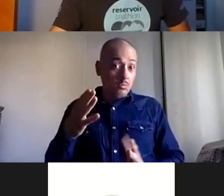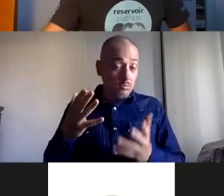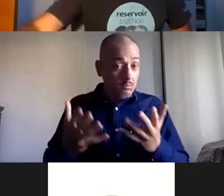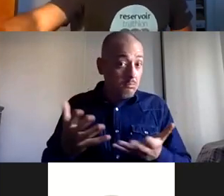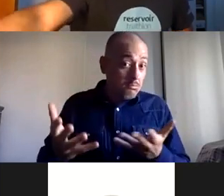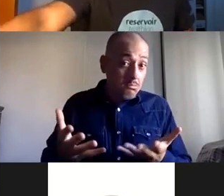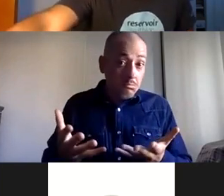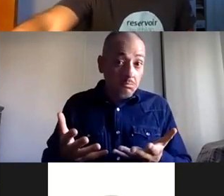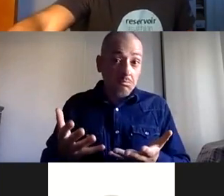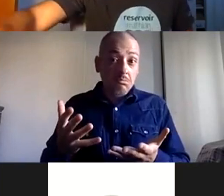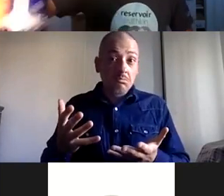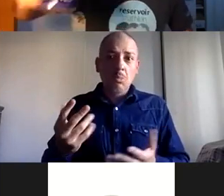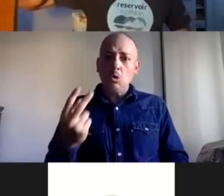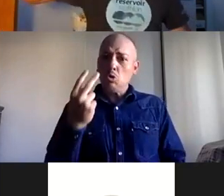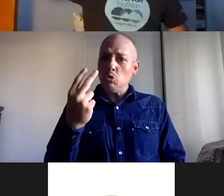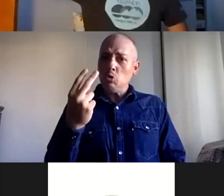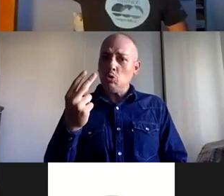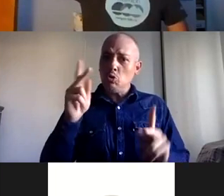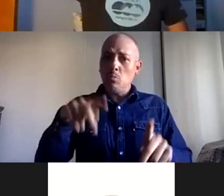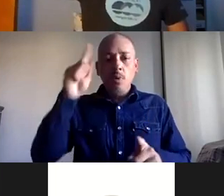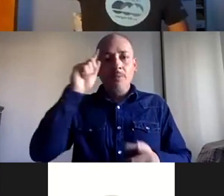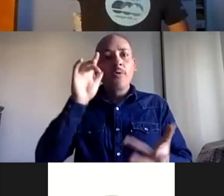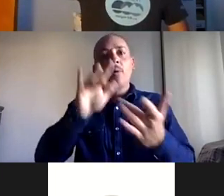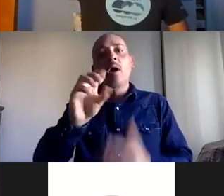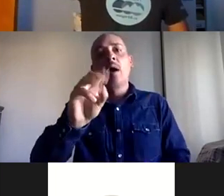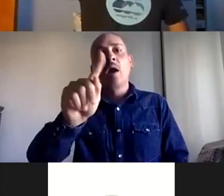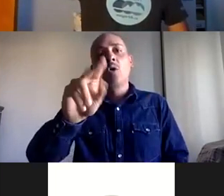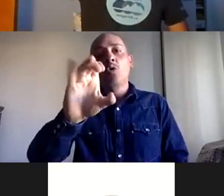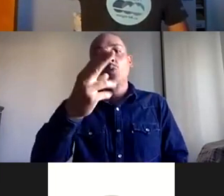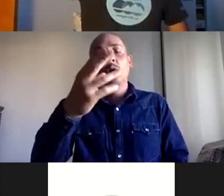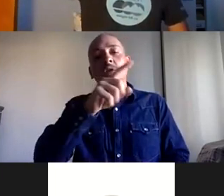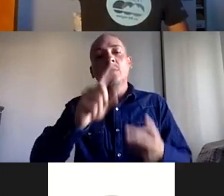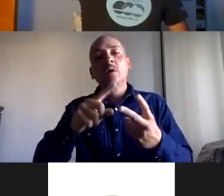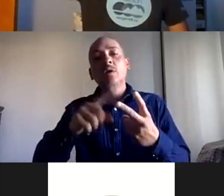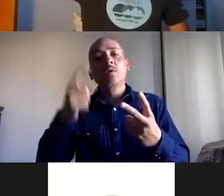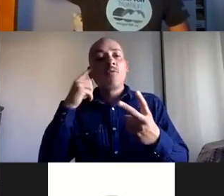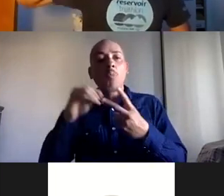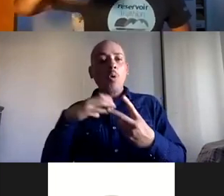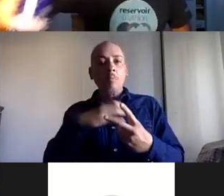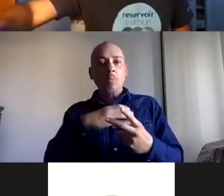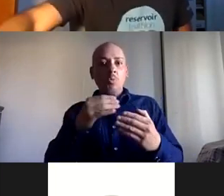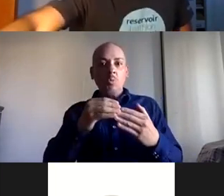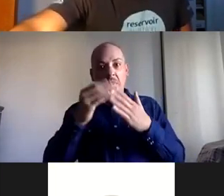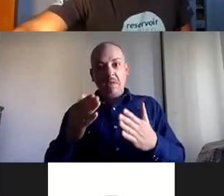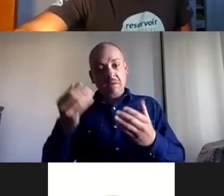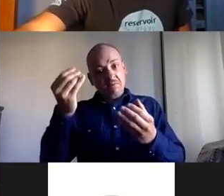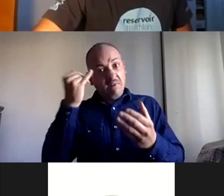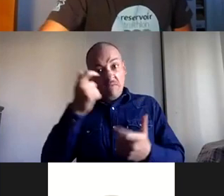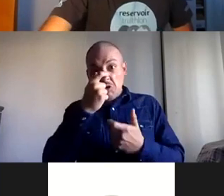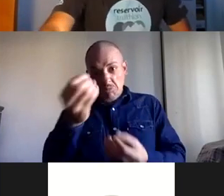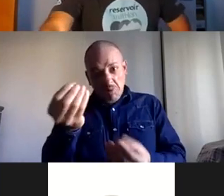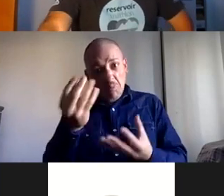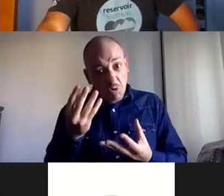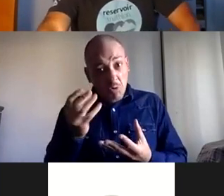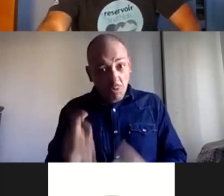that's 2 people for the outreach, and we're also looking for more committee leads. If you're interested, please let us know.